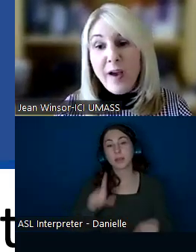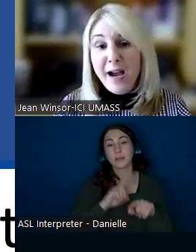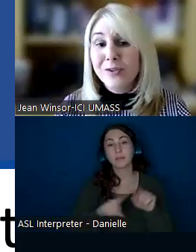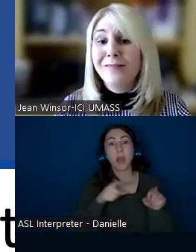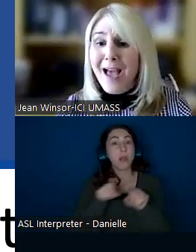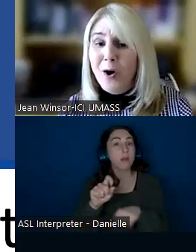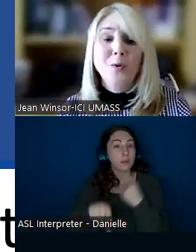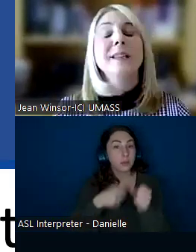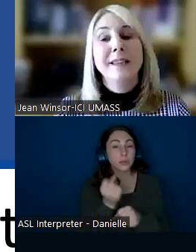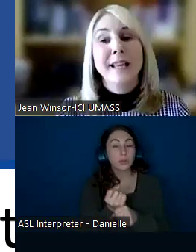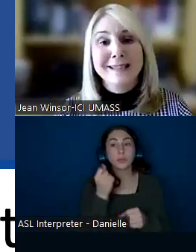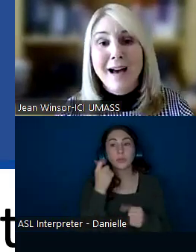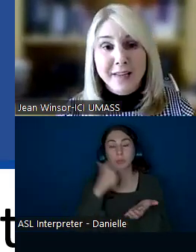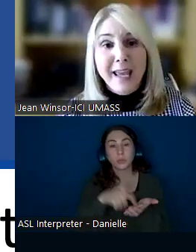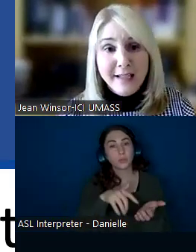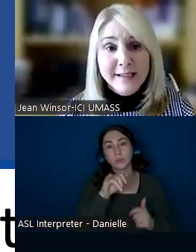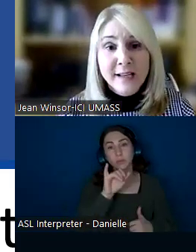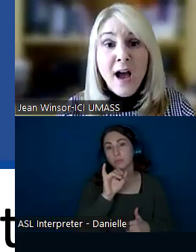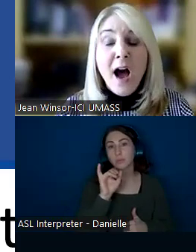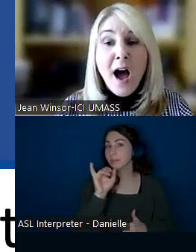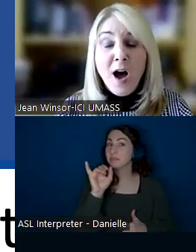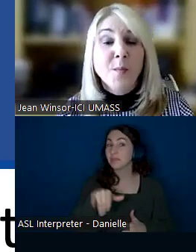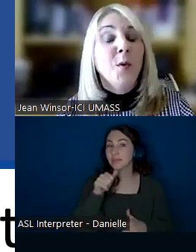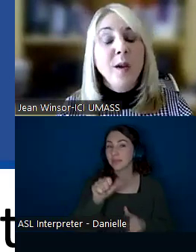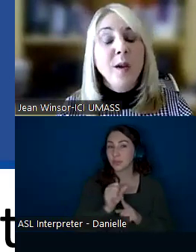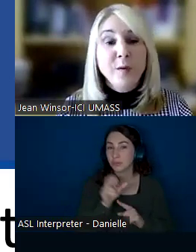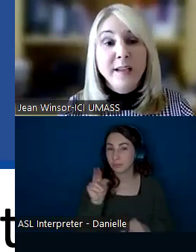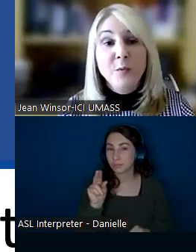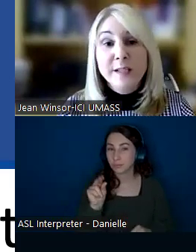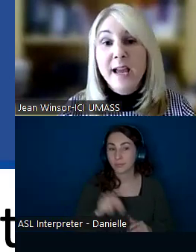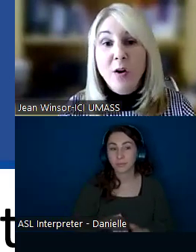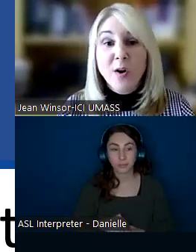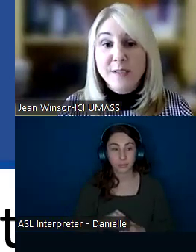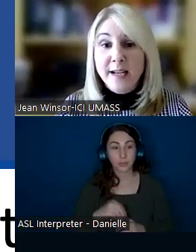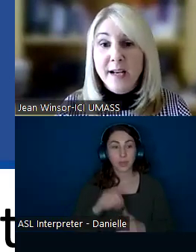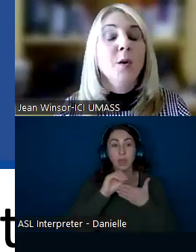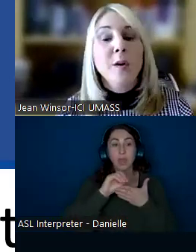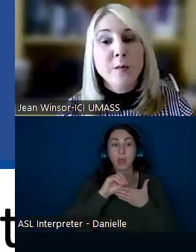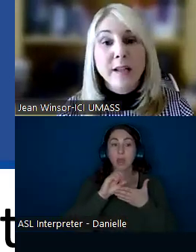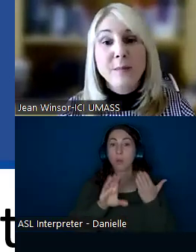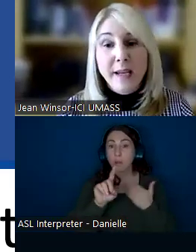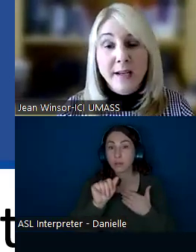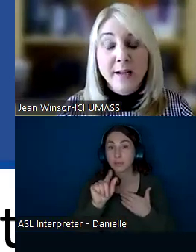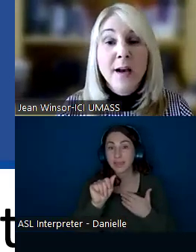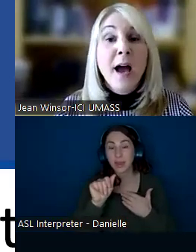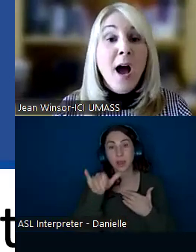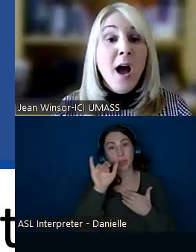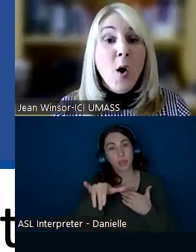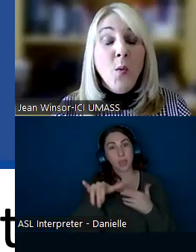we've actually found that that's not the case. When we say outcome data, we really